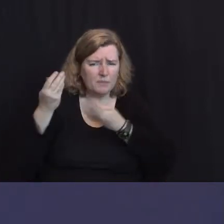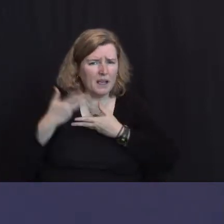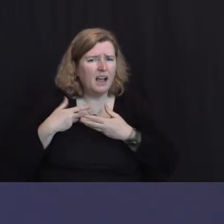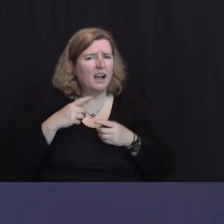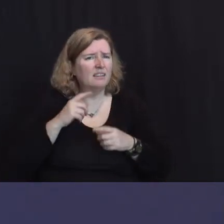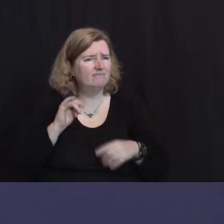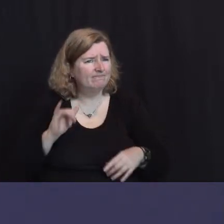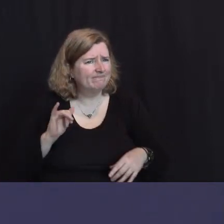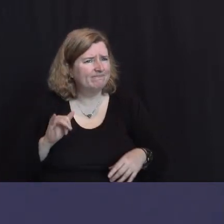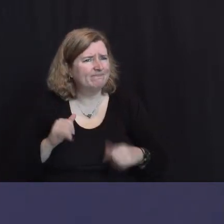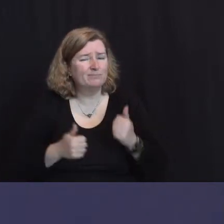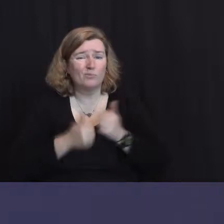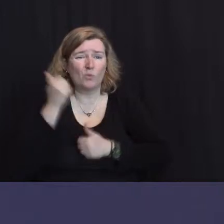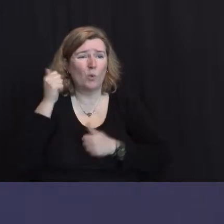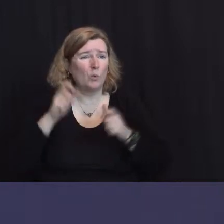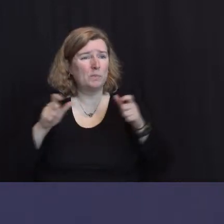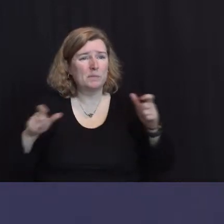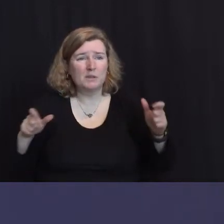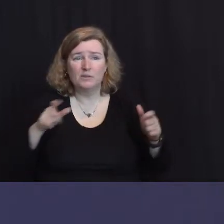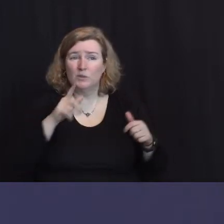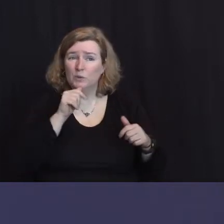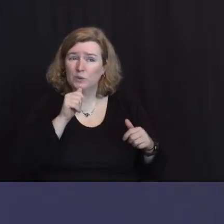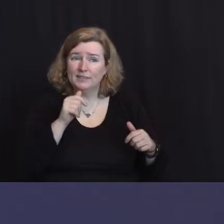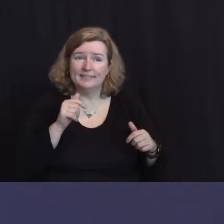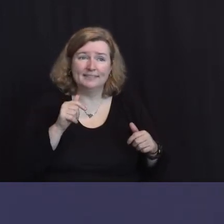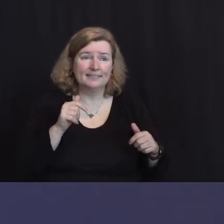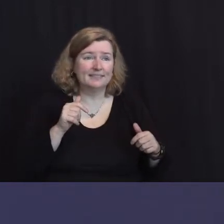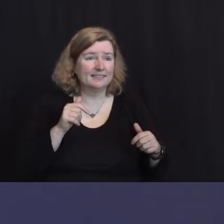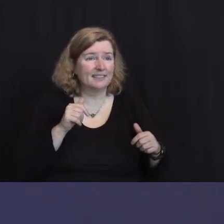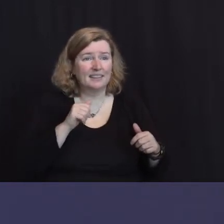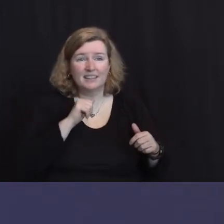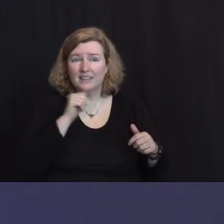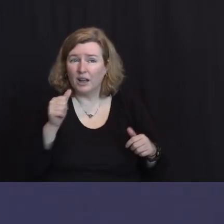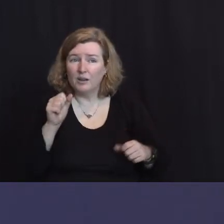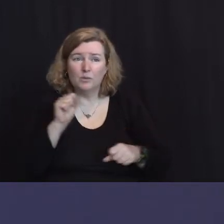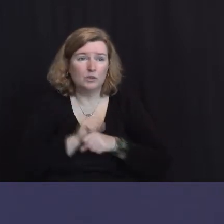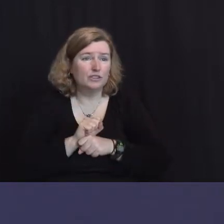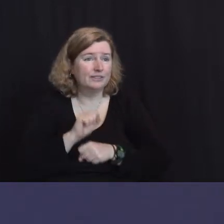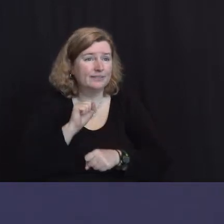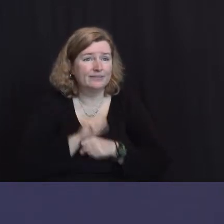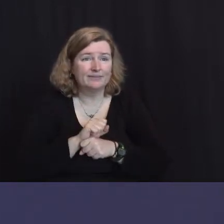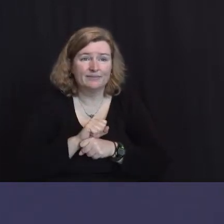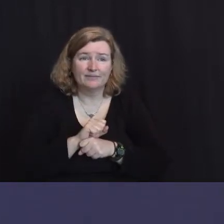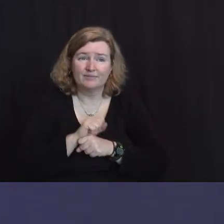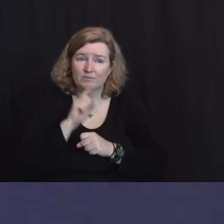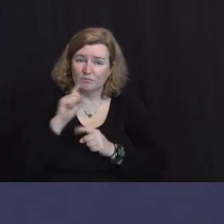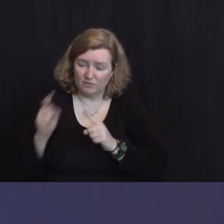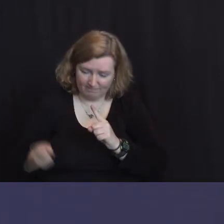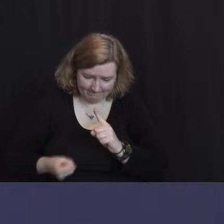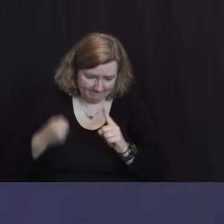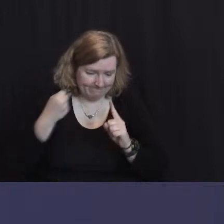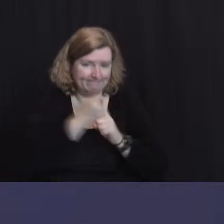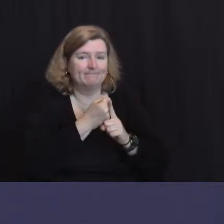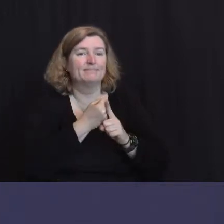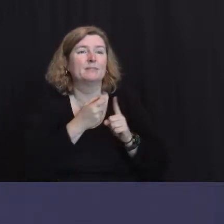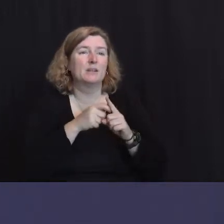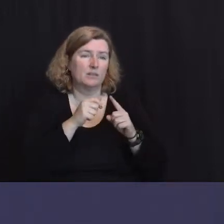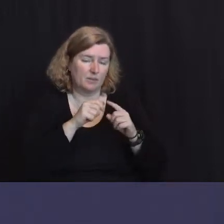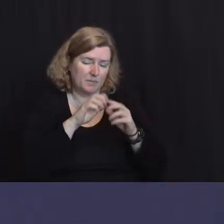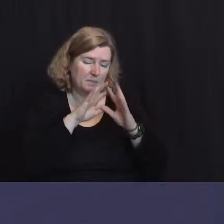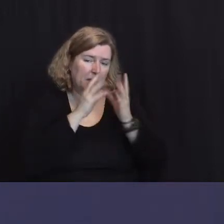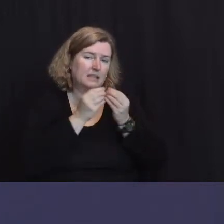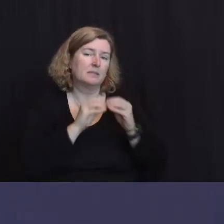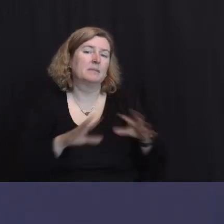been unemployed and have been impacted by this pandemic have suffered greatly. So that's the fact.